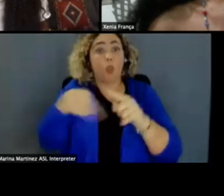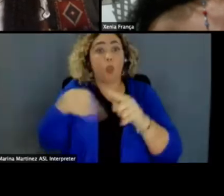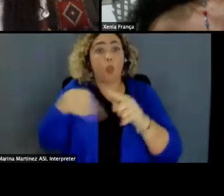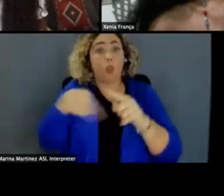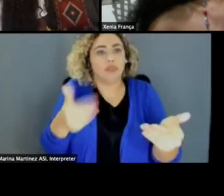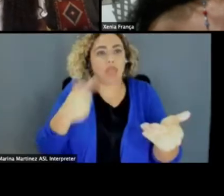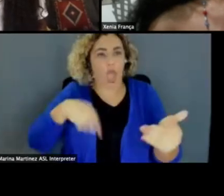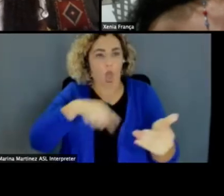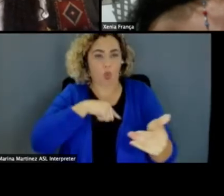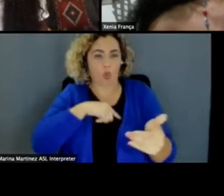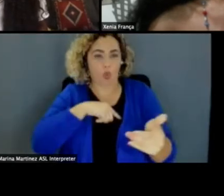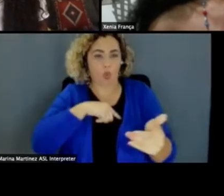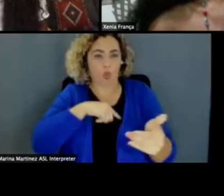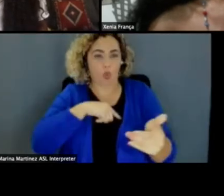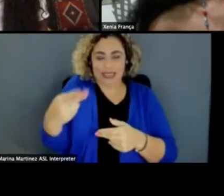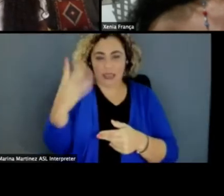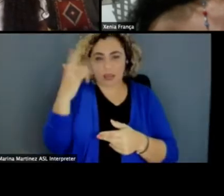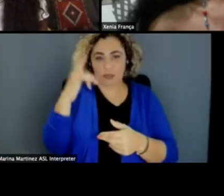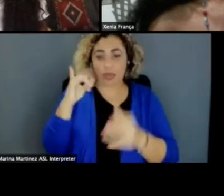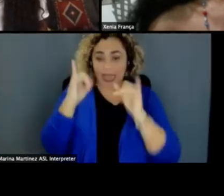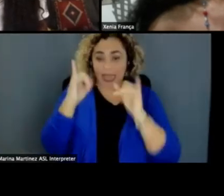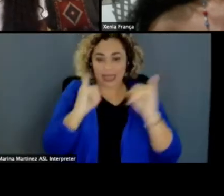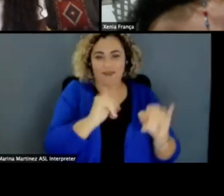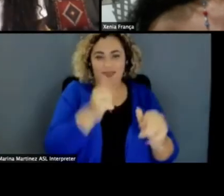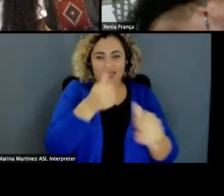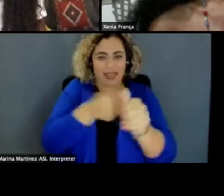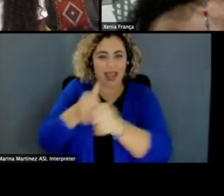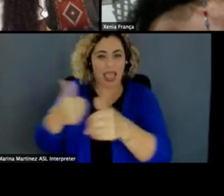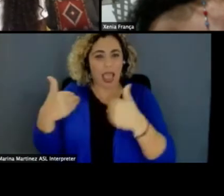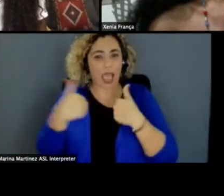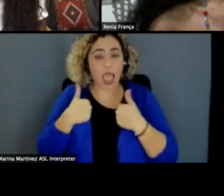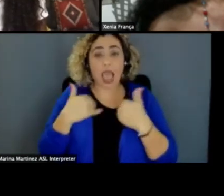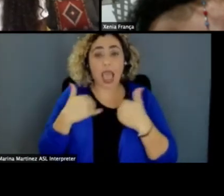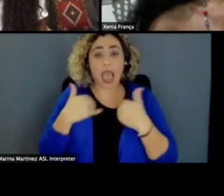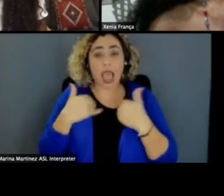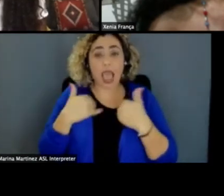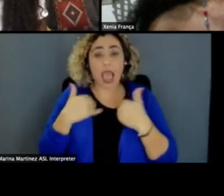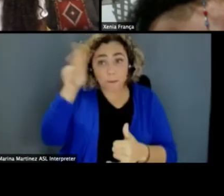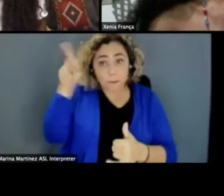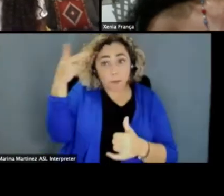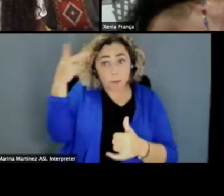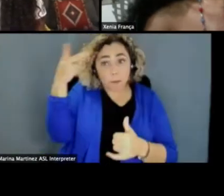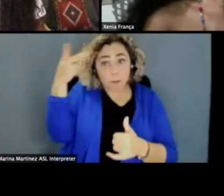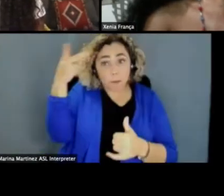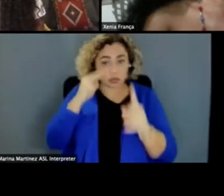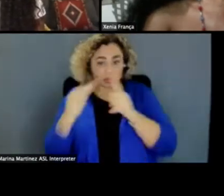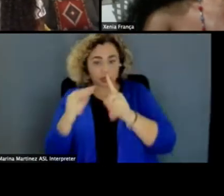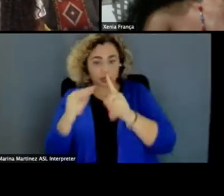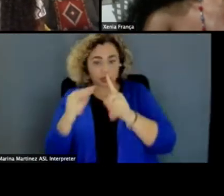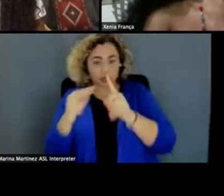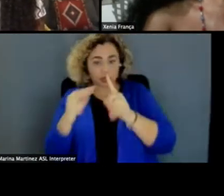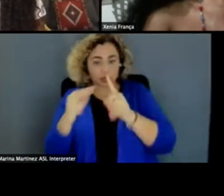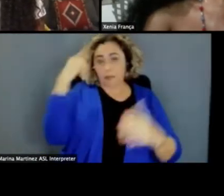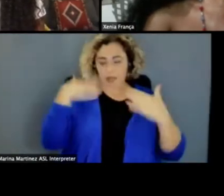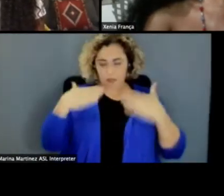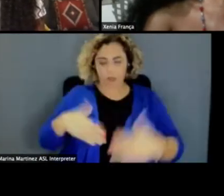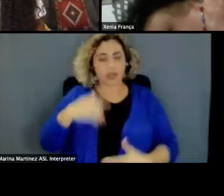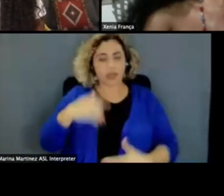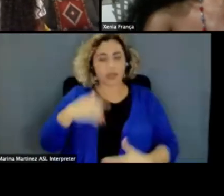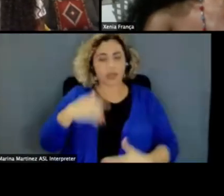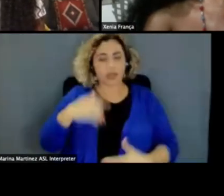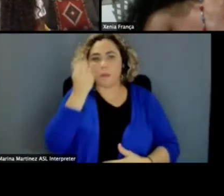because of the history, but not because of the individuals. And now, politically speaking, the Black body is always in